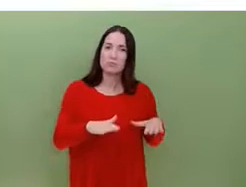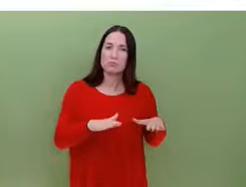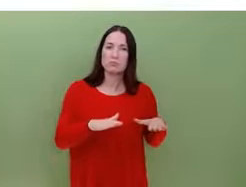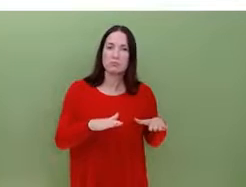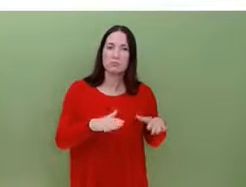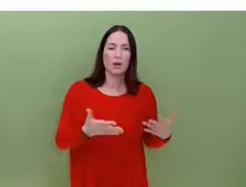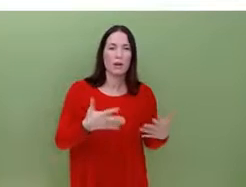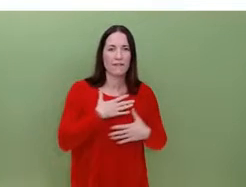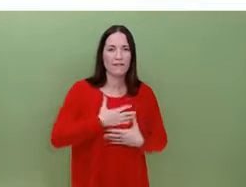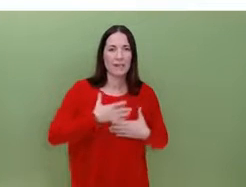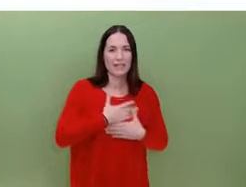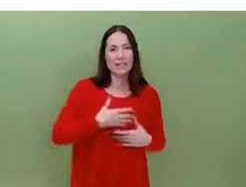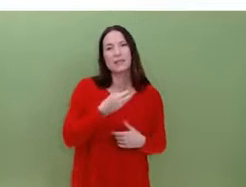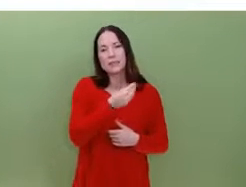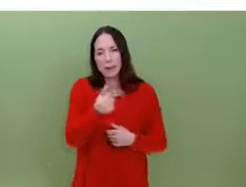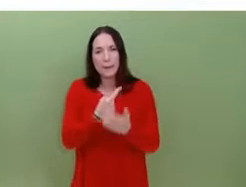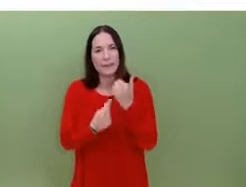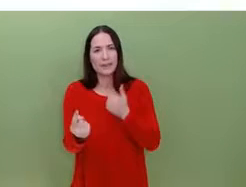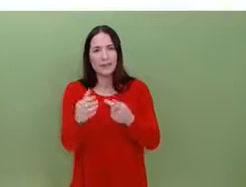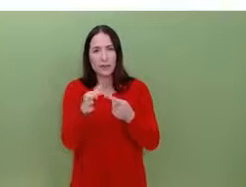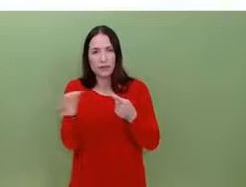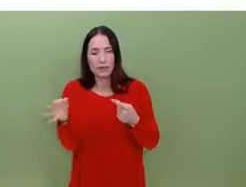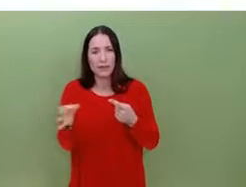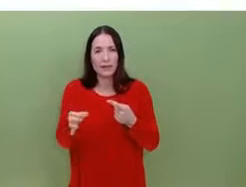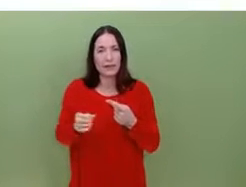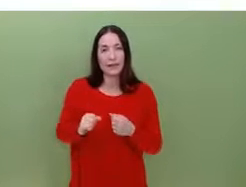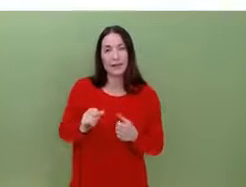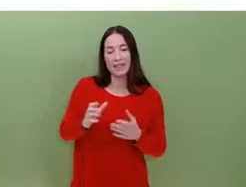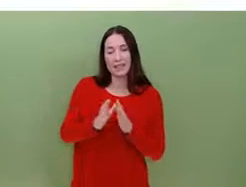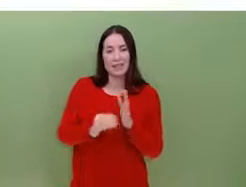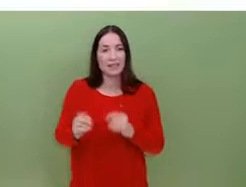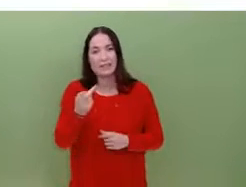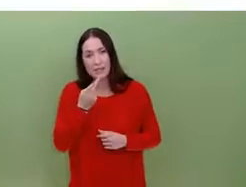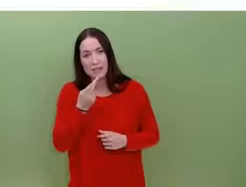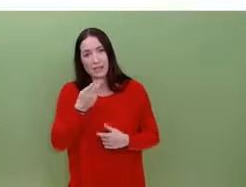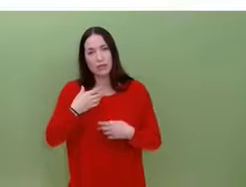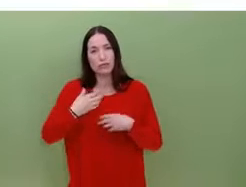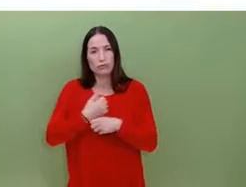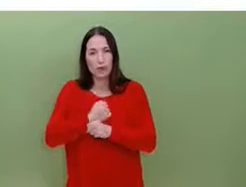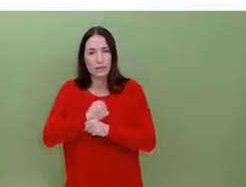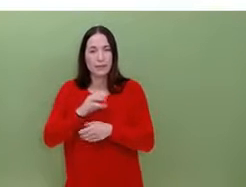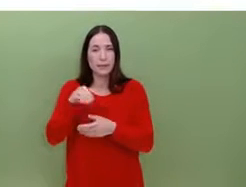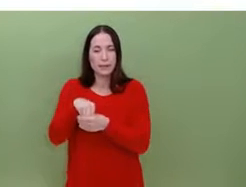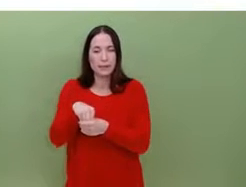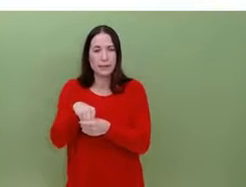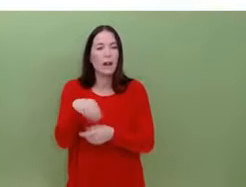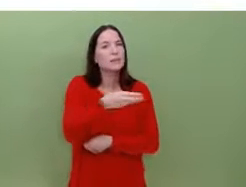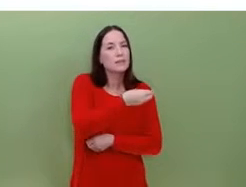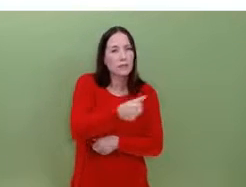be individual factors, secondary stressors. Some will have delayed